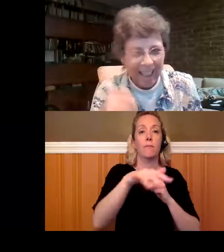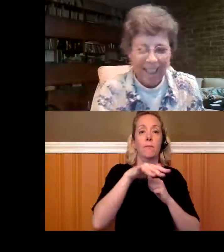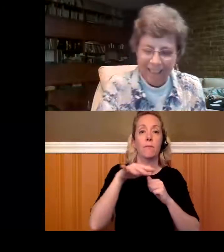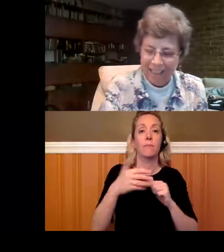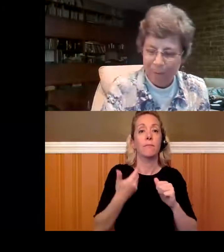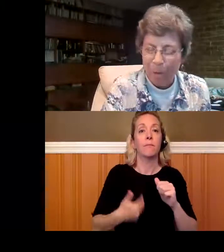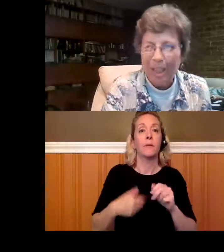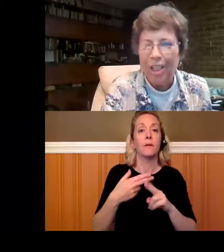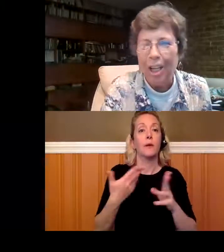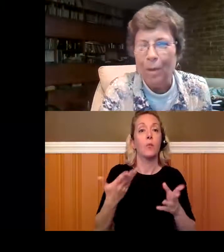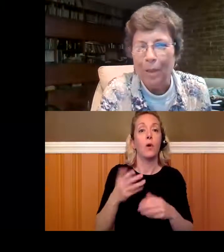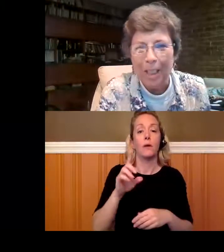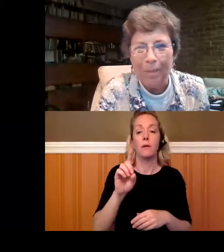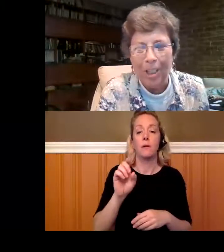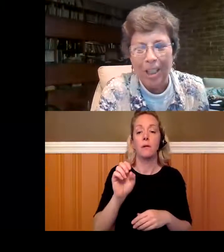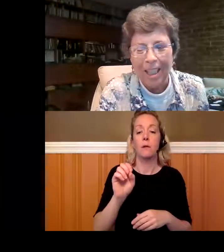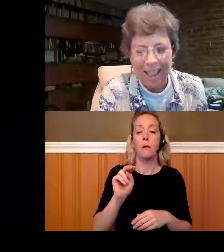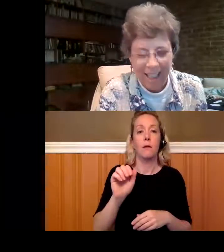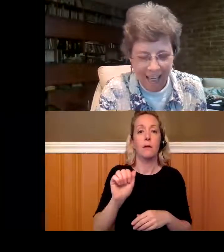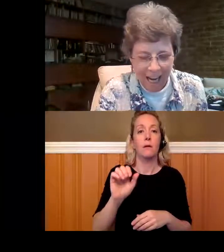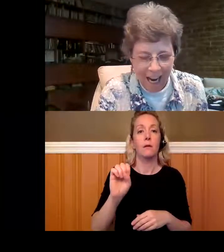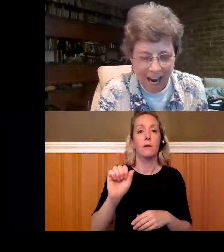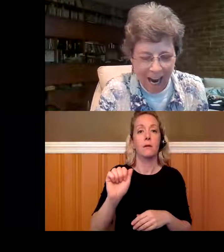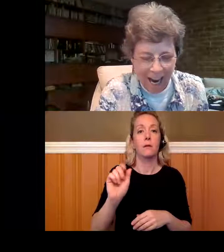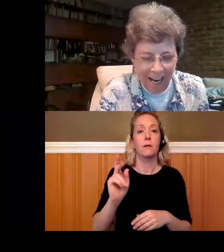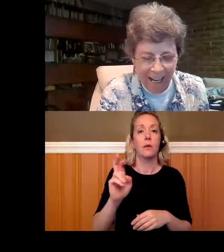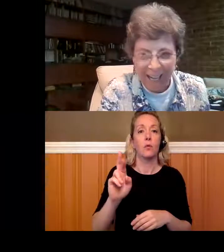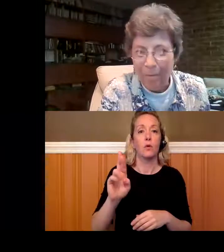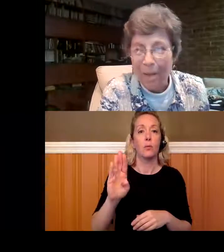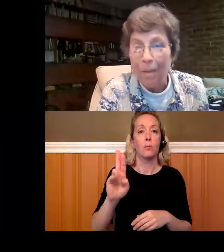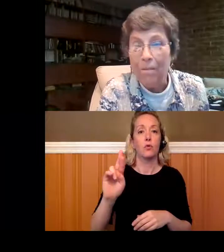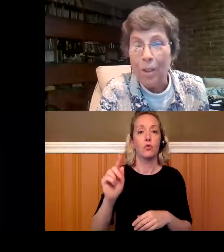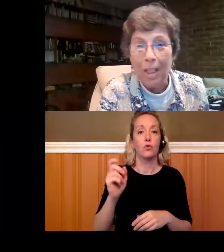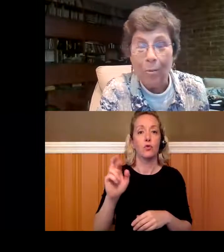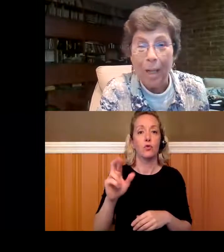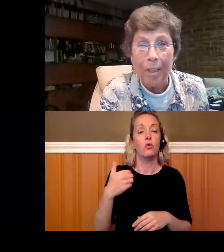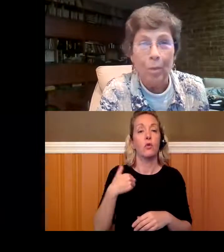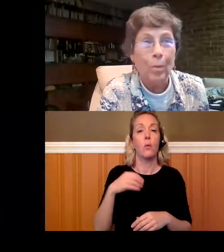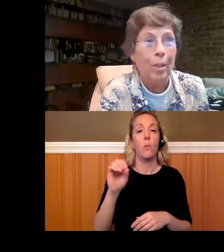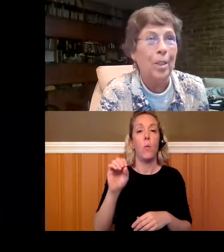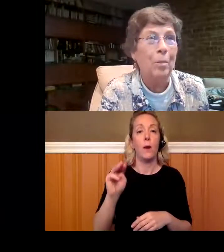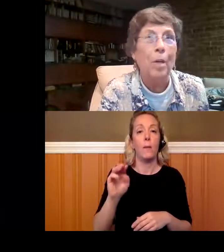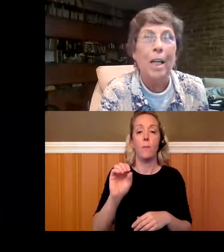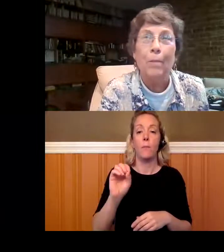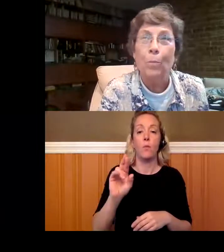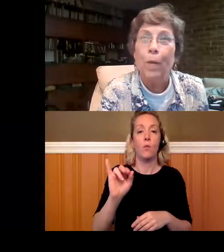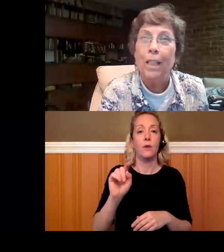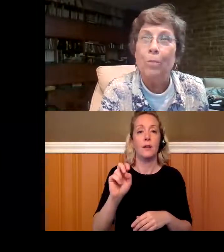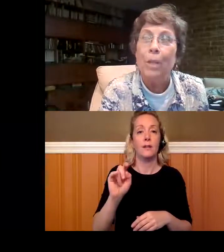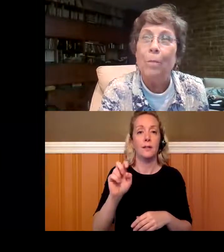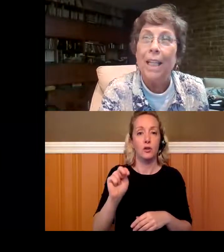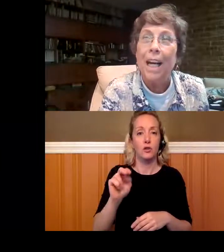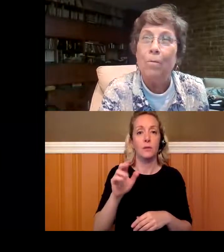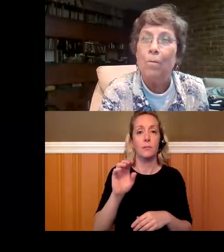an orientation and mobility specialist. I met my first deafblind person when I was pregnant with my